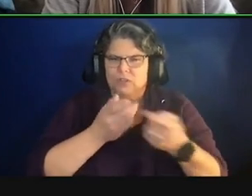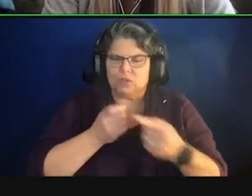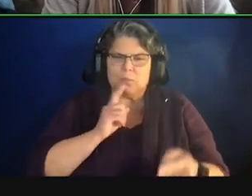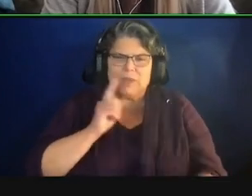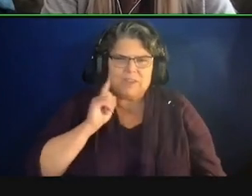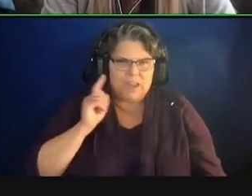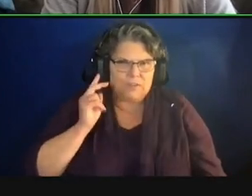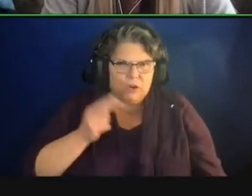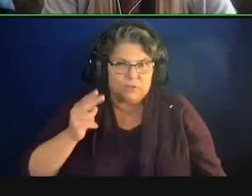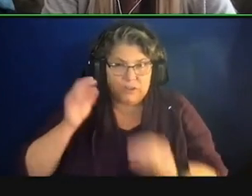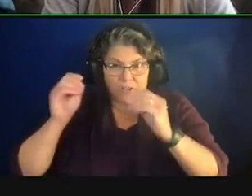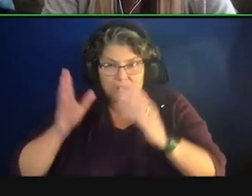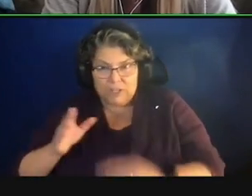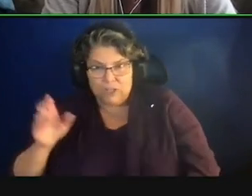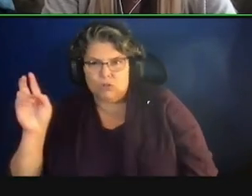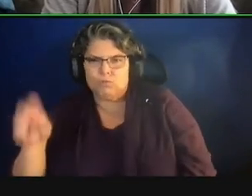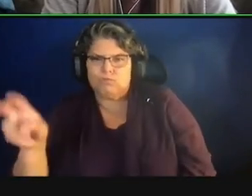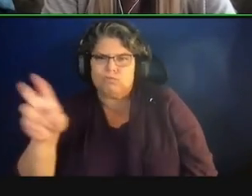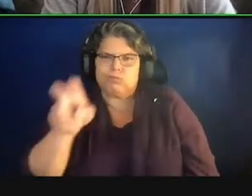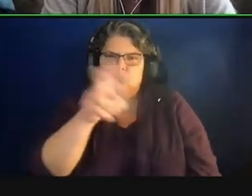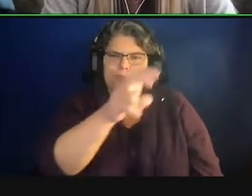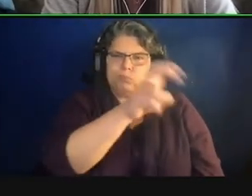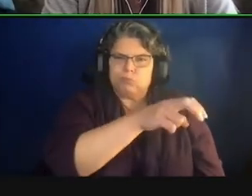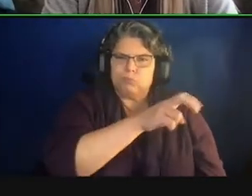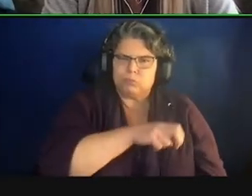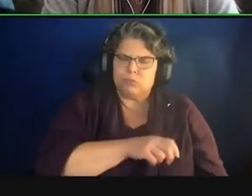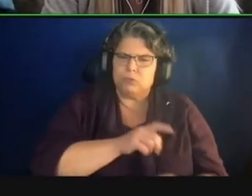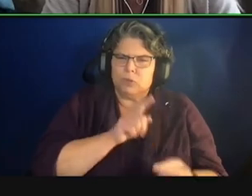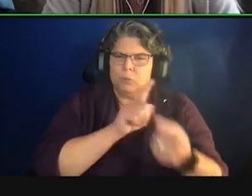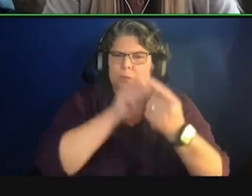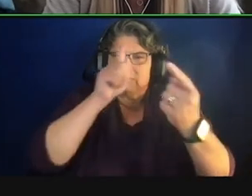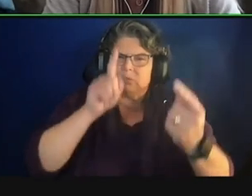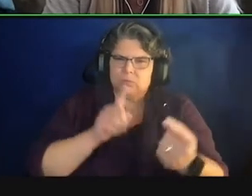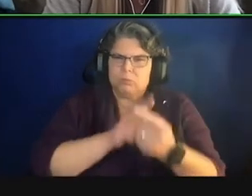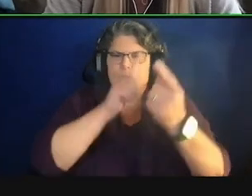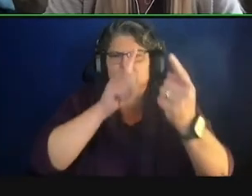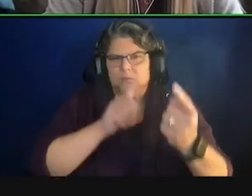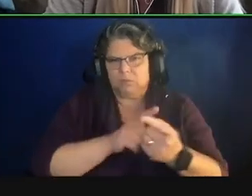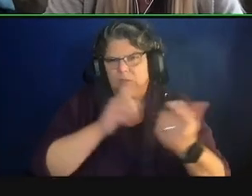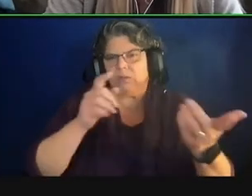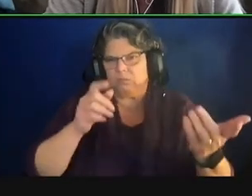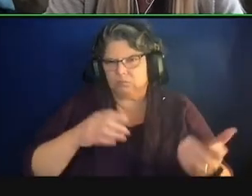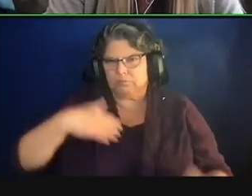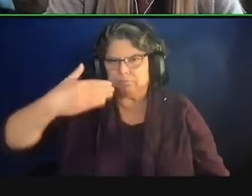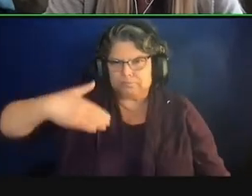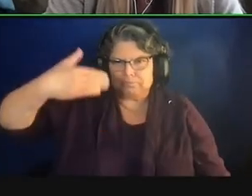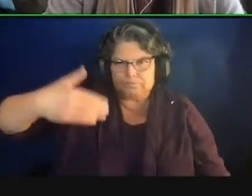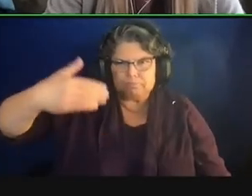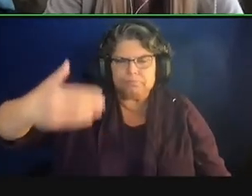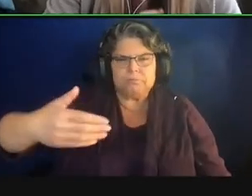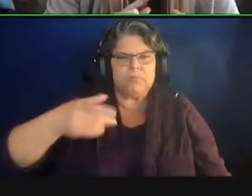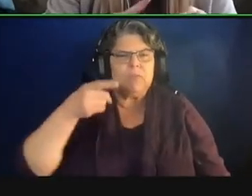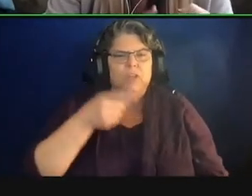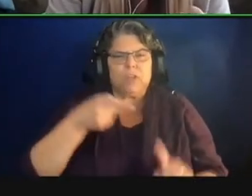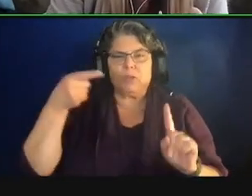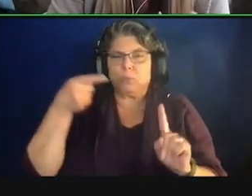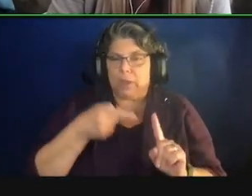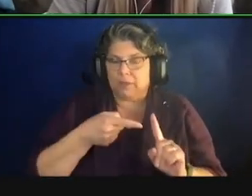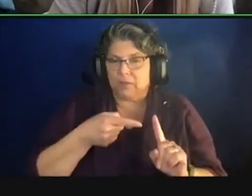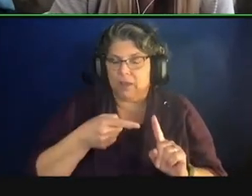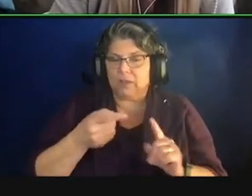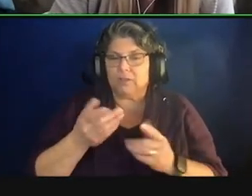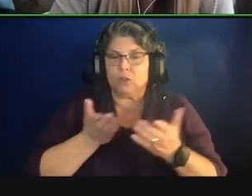hearing teacher rotates from site to site. And this specifies the